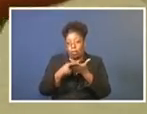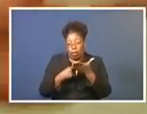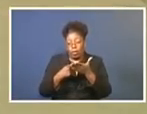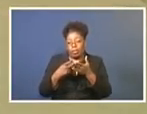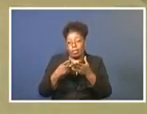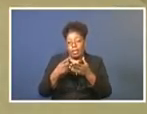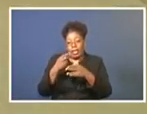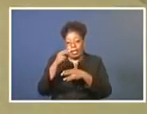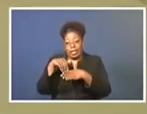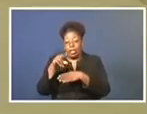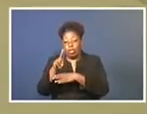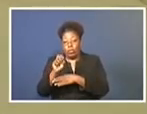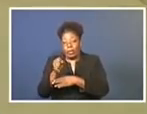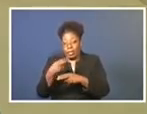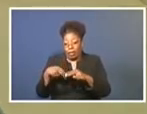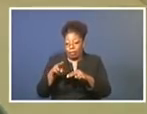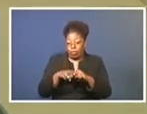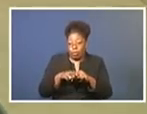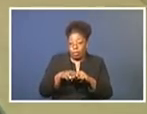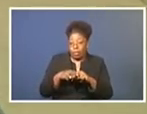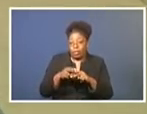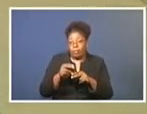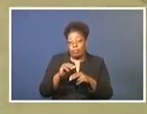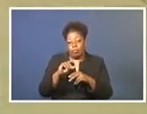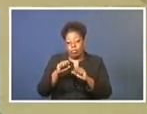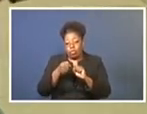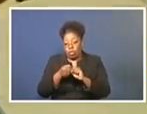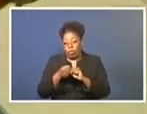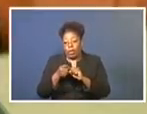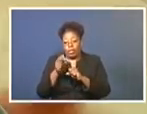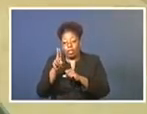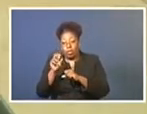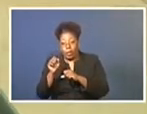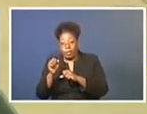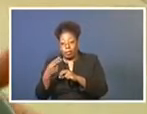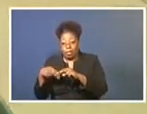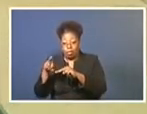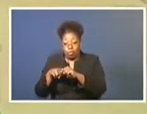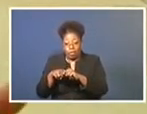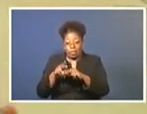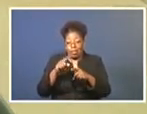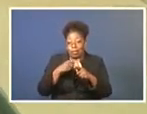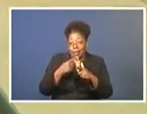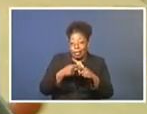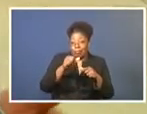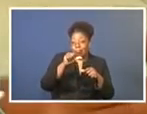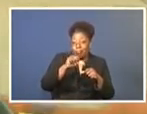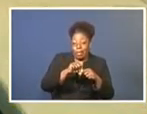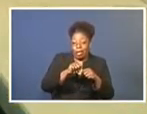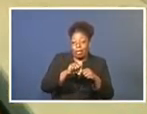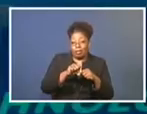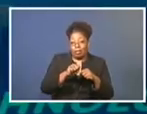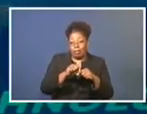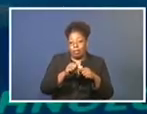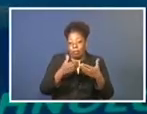to rise. And so as oil prices in the United States rise, the cost of fuel to the